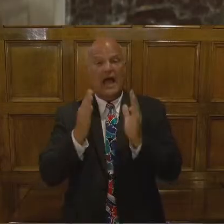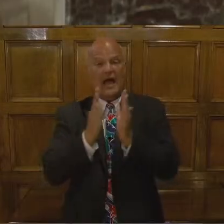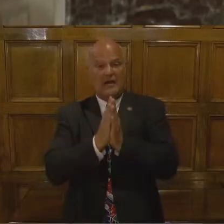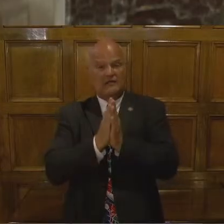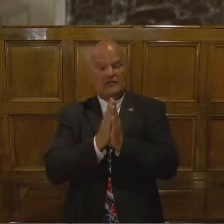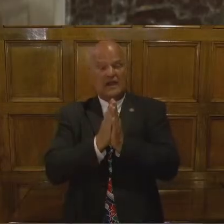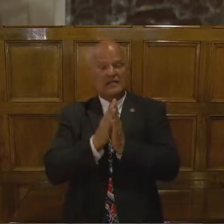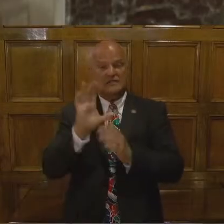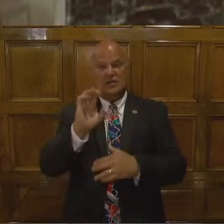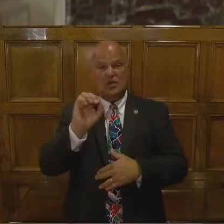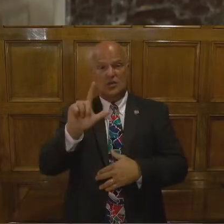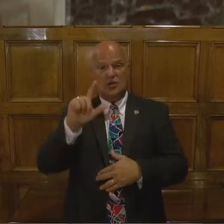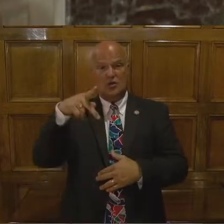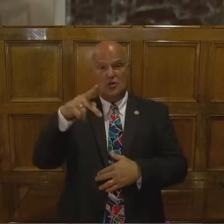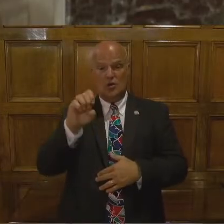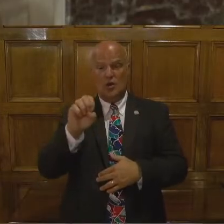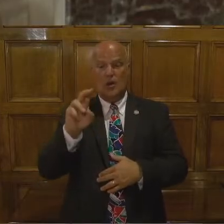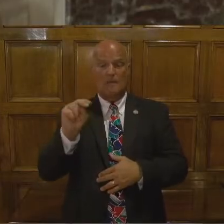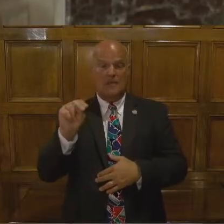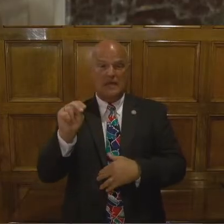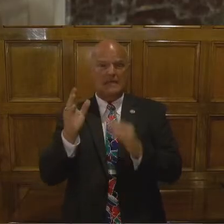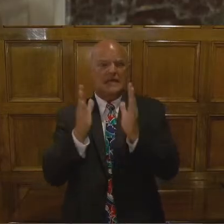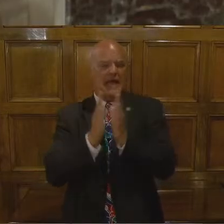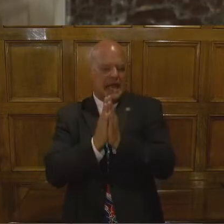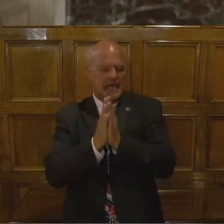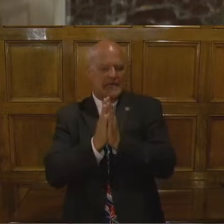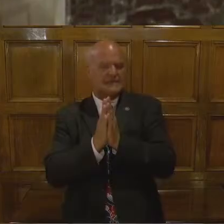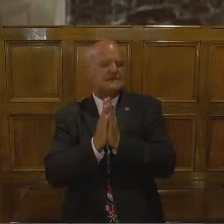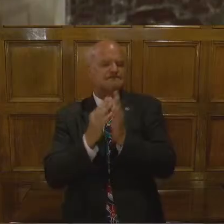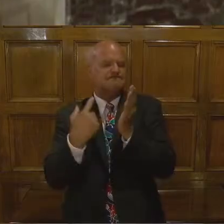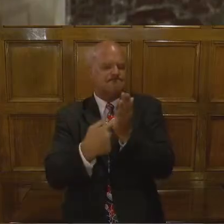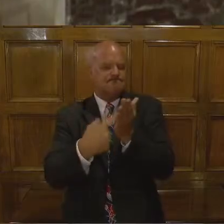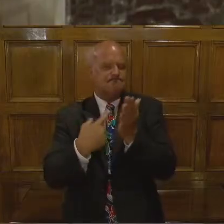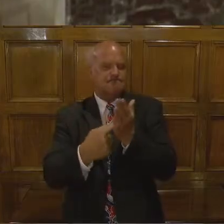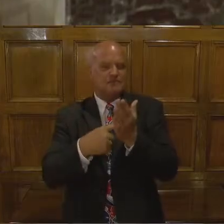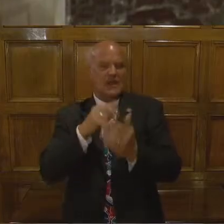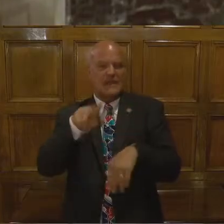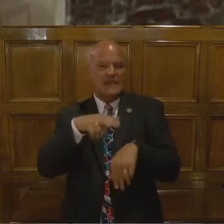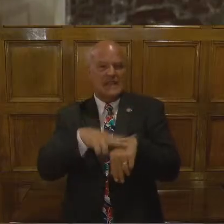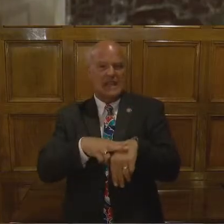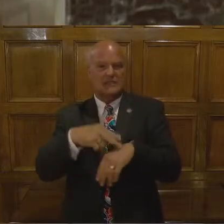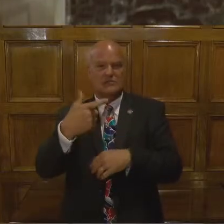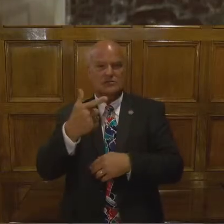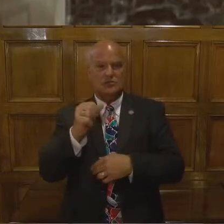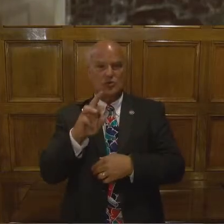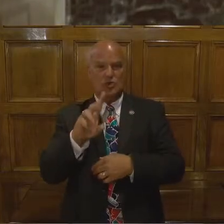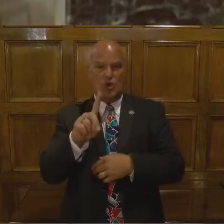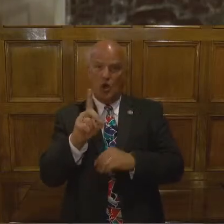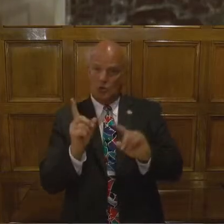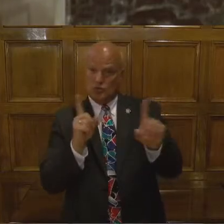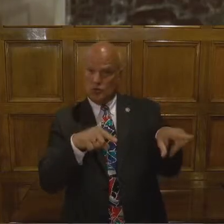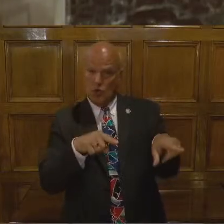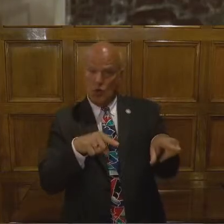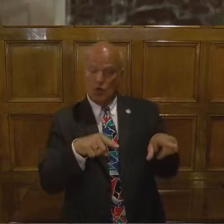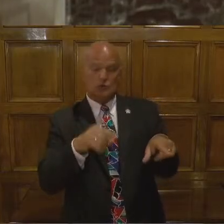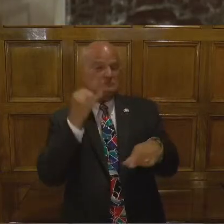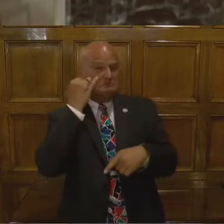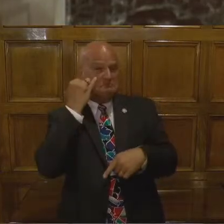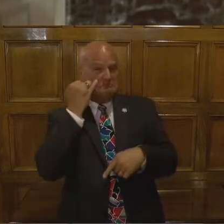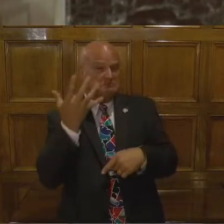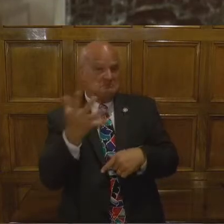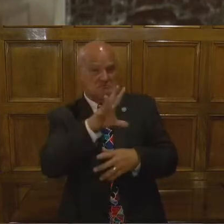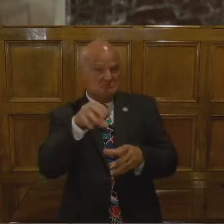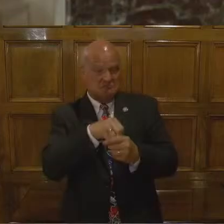General Penn to evaluate a National Guard contingent and what that